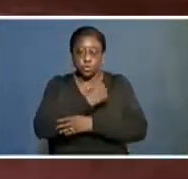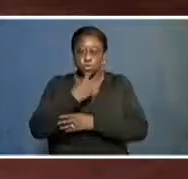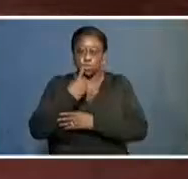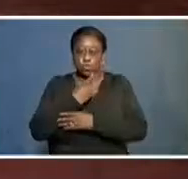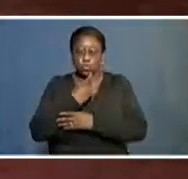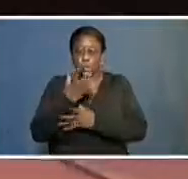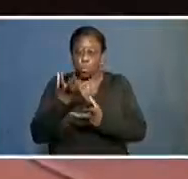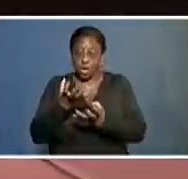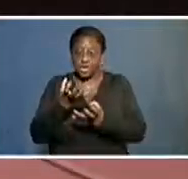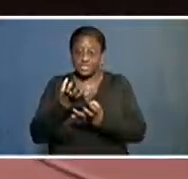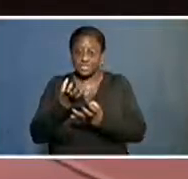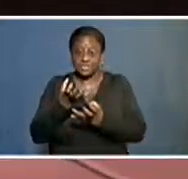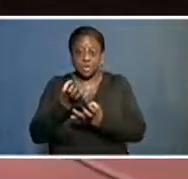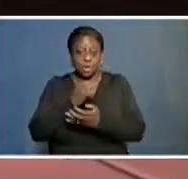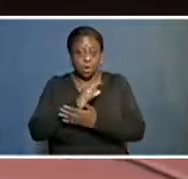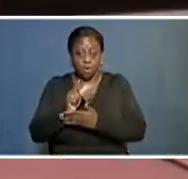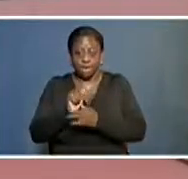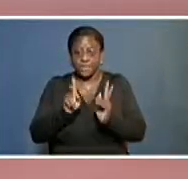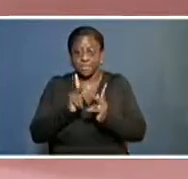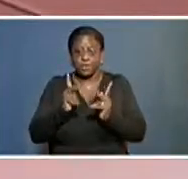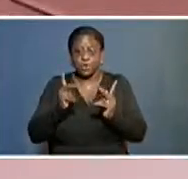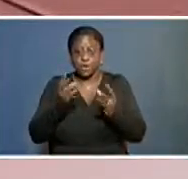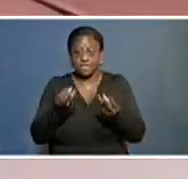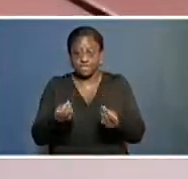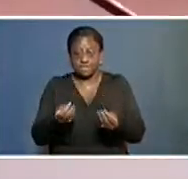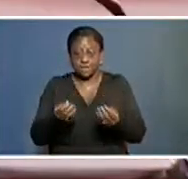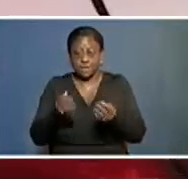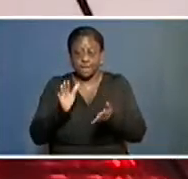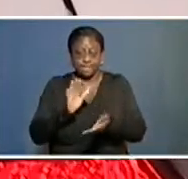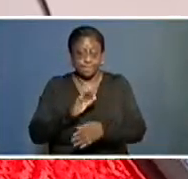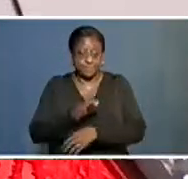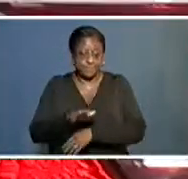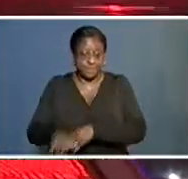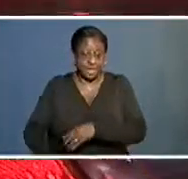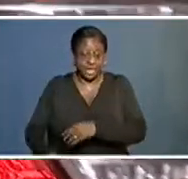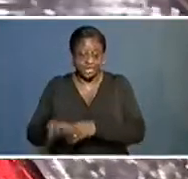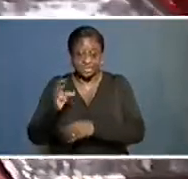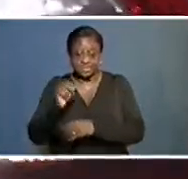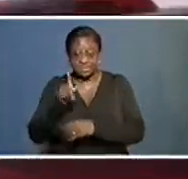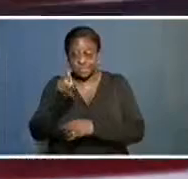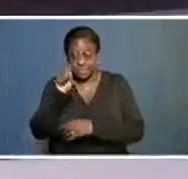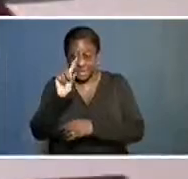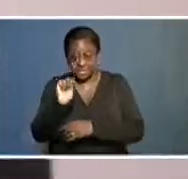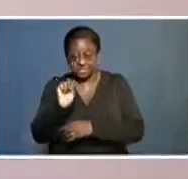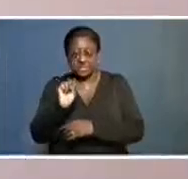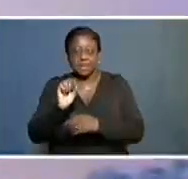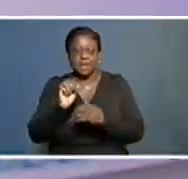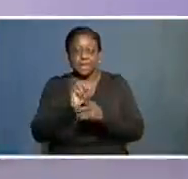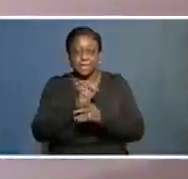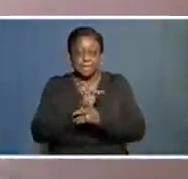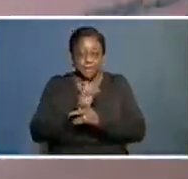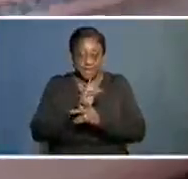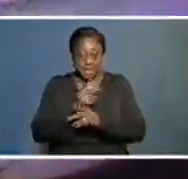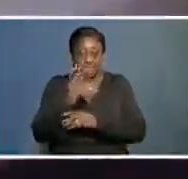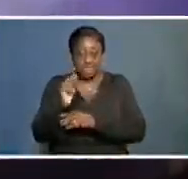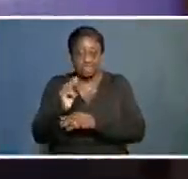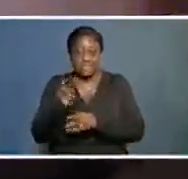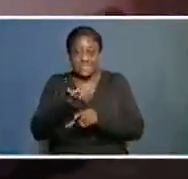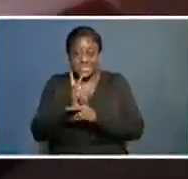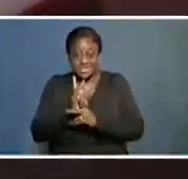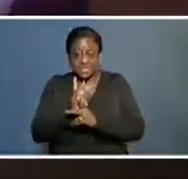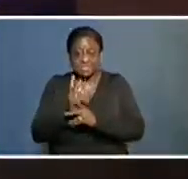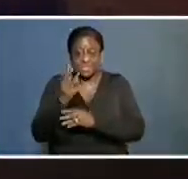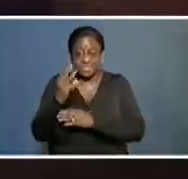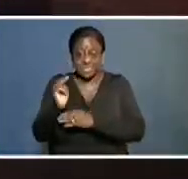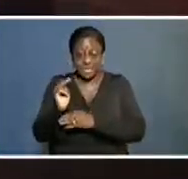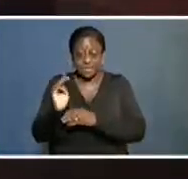to secure their animals in an enclosed yard. Further, while enforcement of the Animal Control Act requires people to